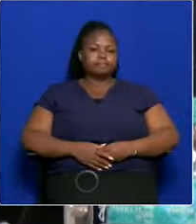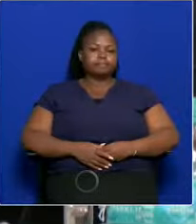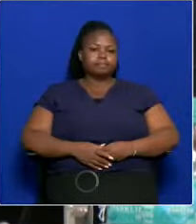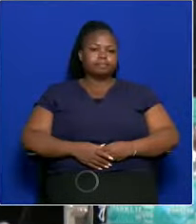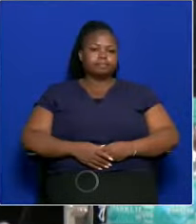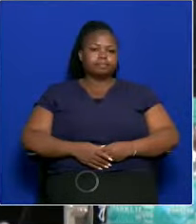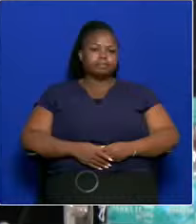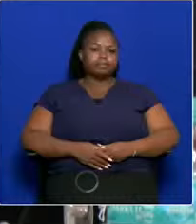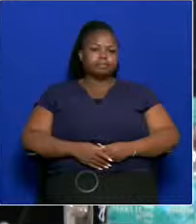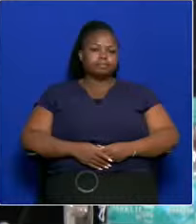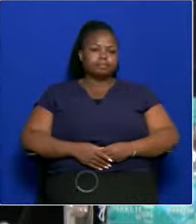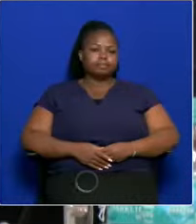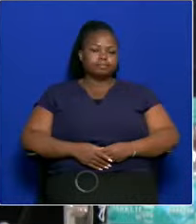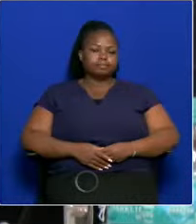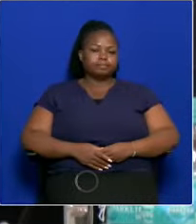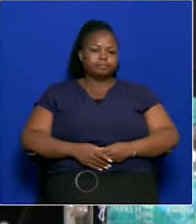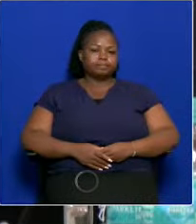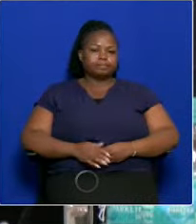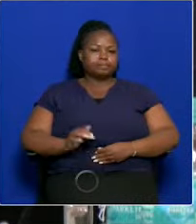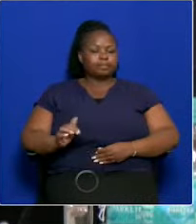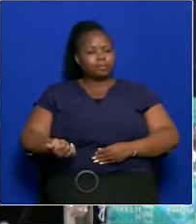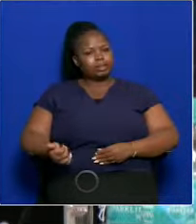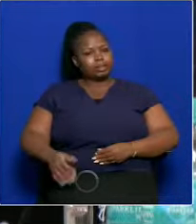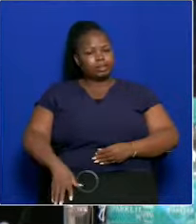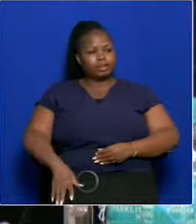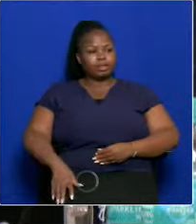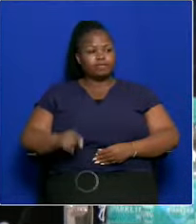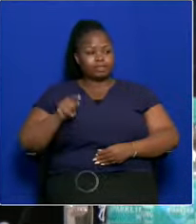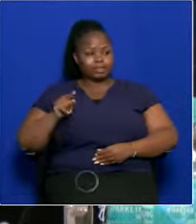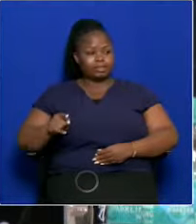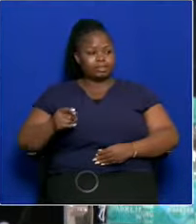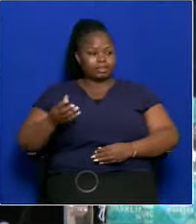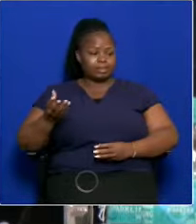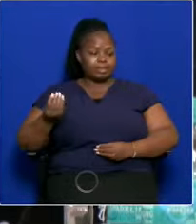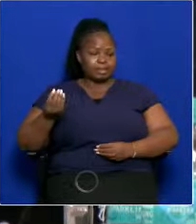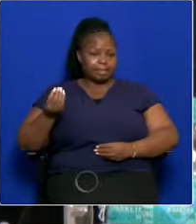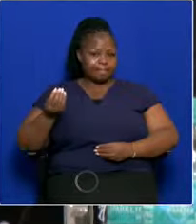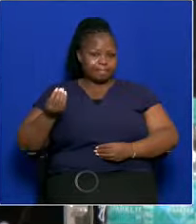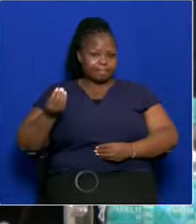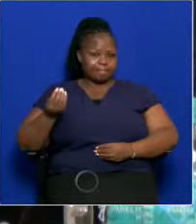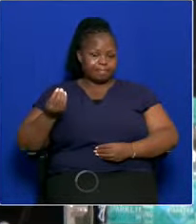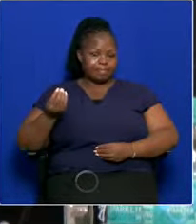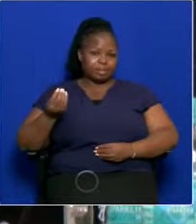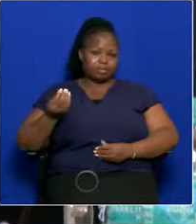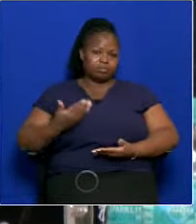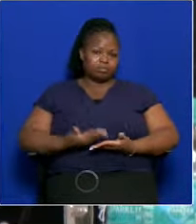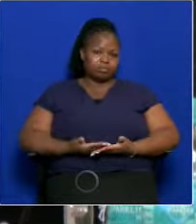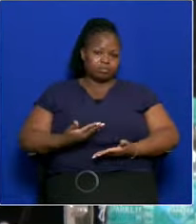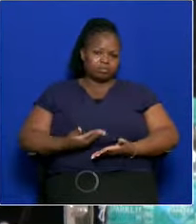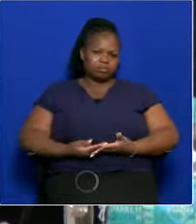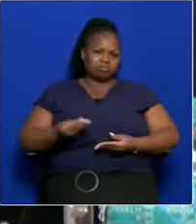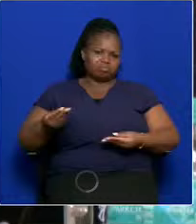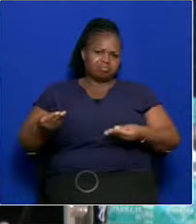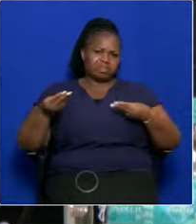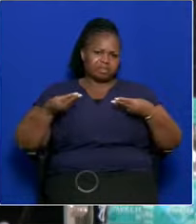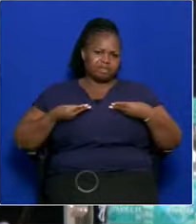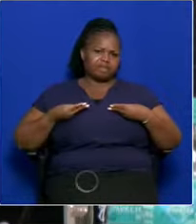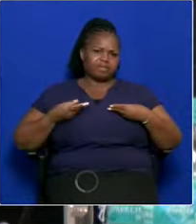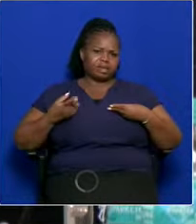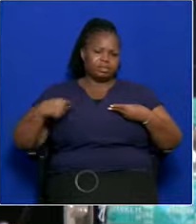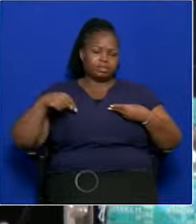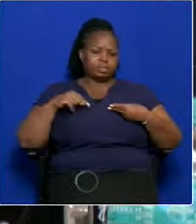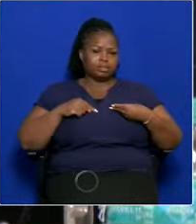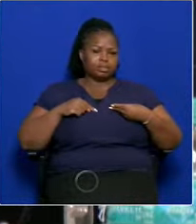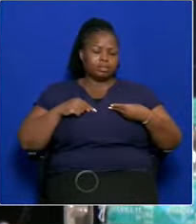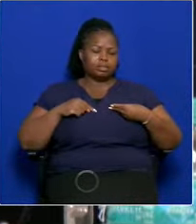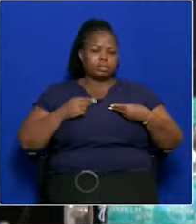so for at least this number, you could have provided us with the WhatsApp